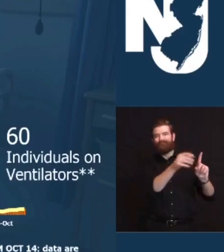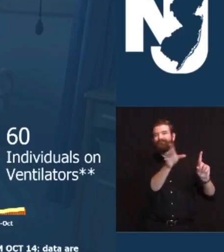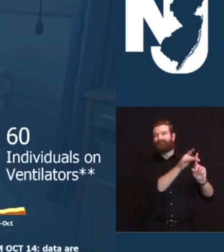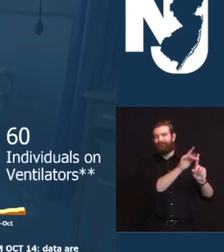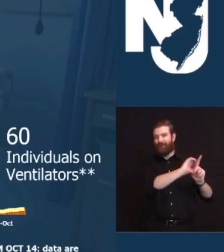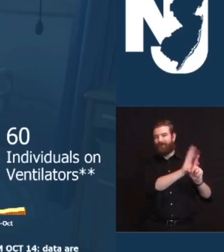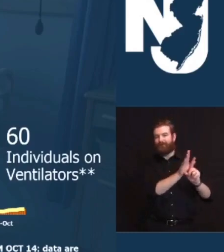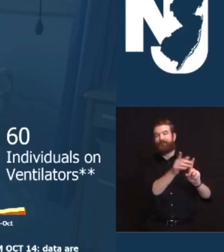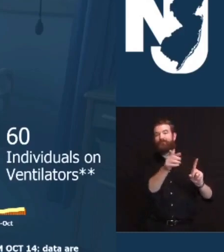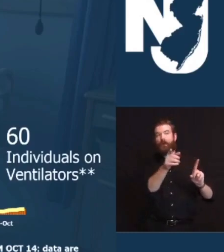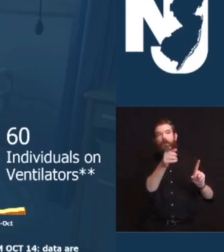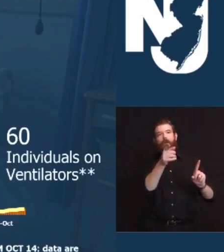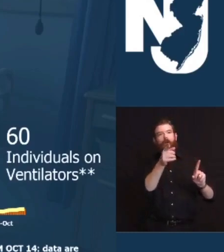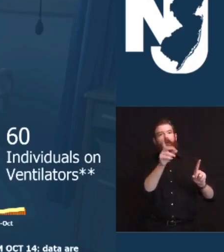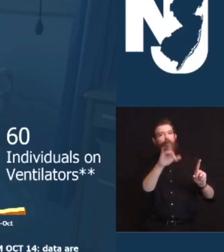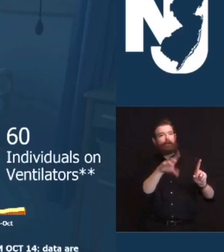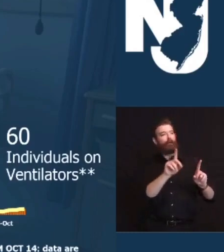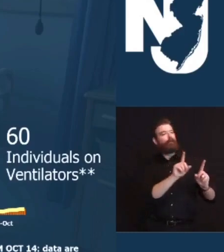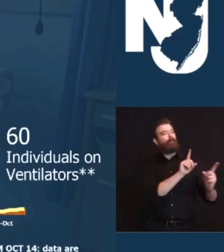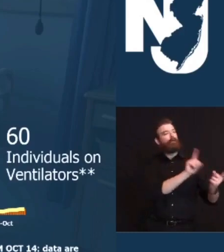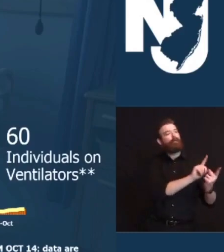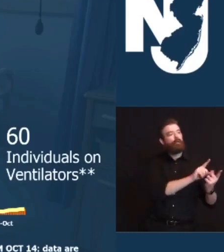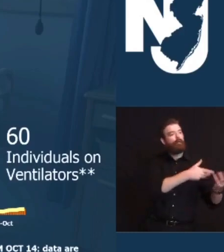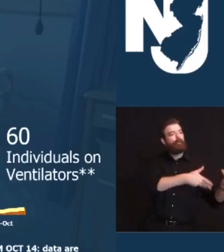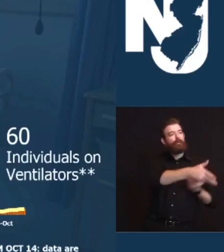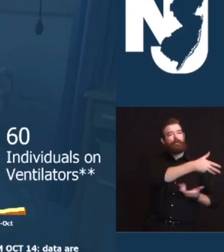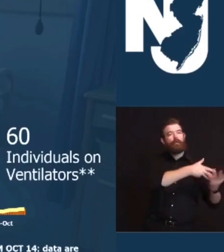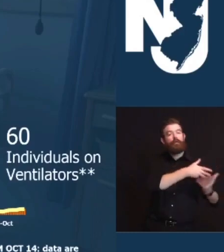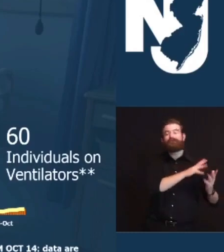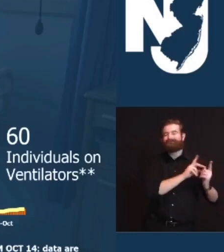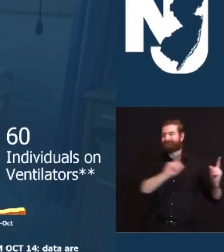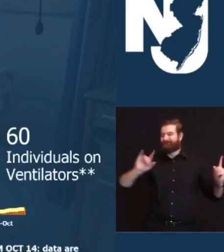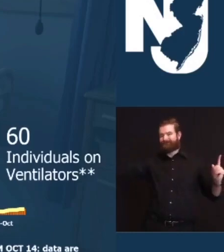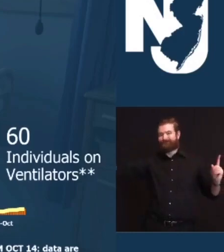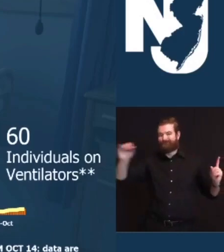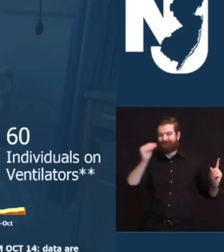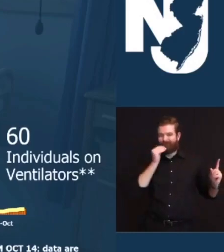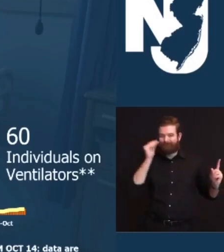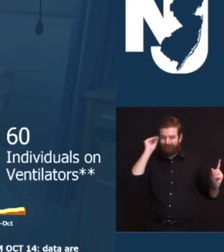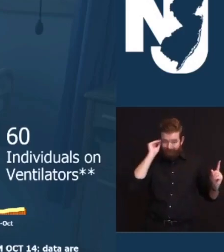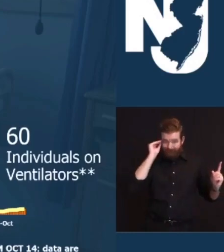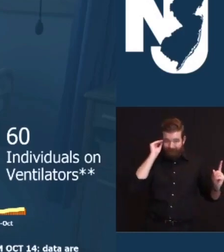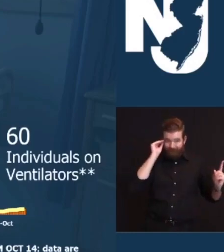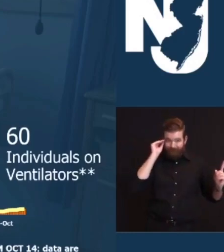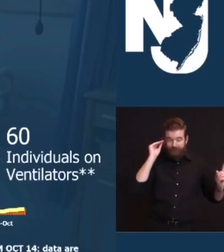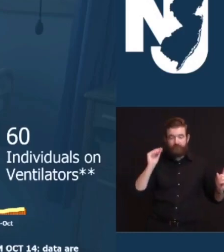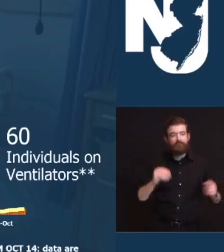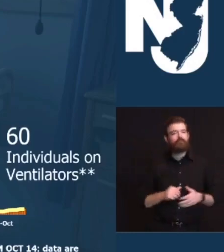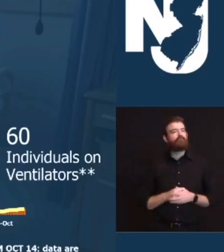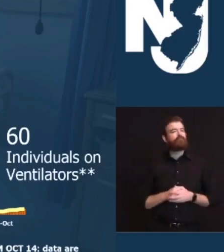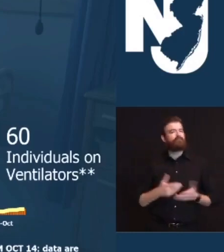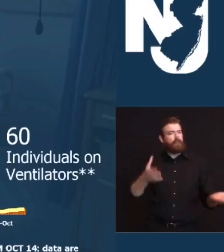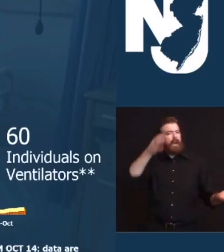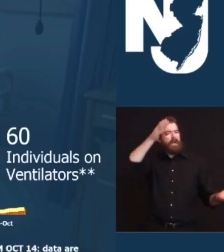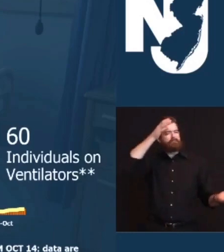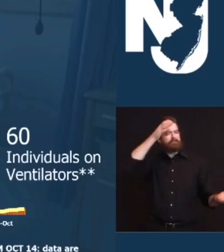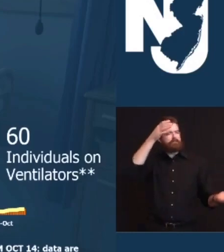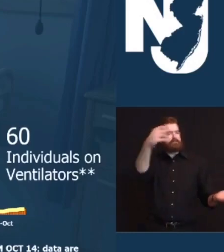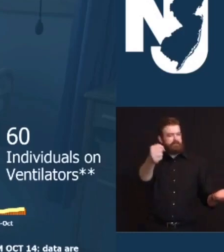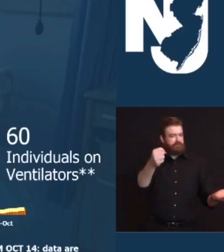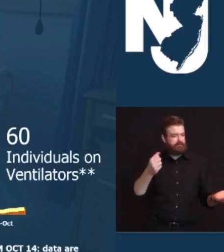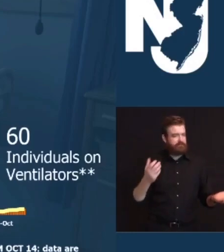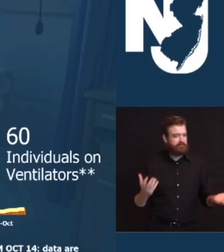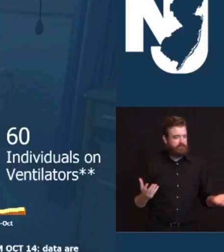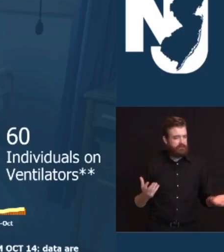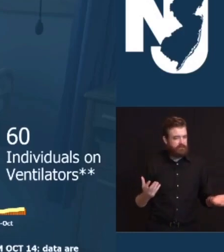Wait a few days. Get tested. That's the basics. That's all we got, folks. As the weather cools, those numbers are not going to